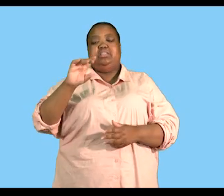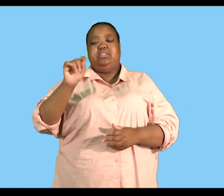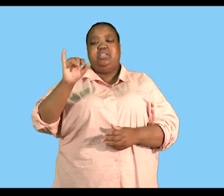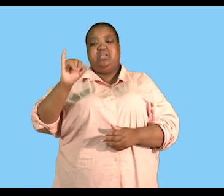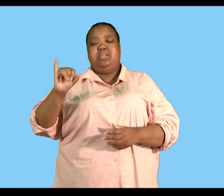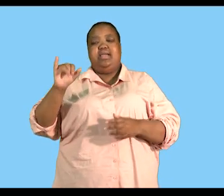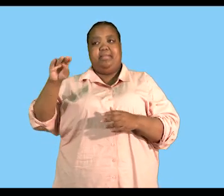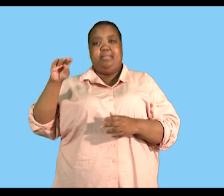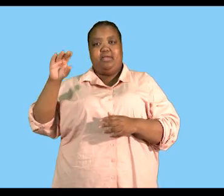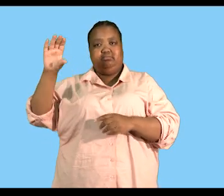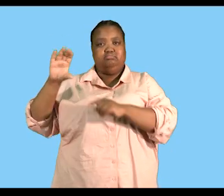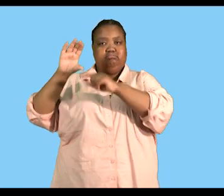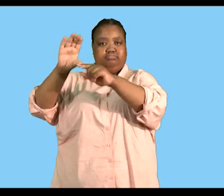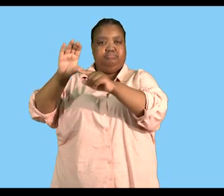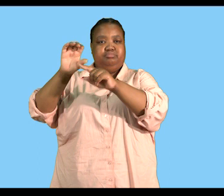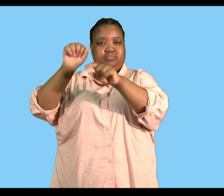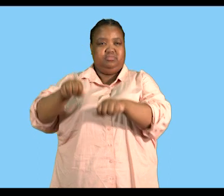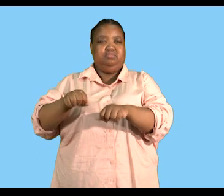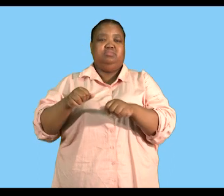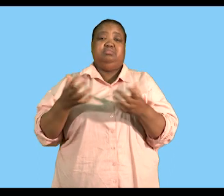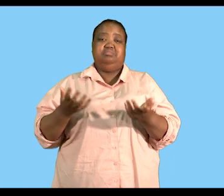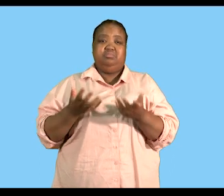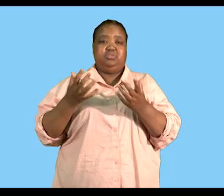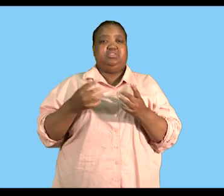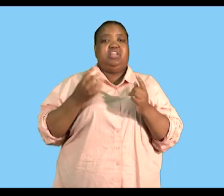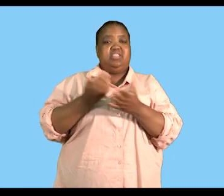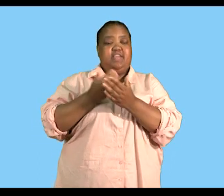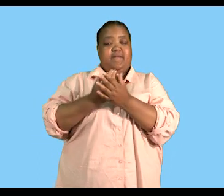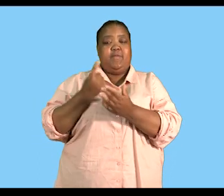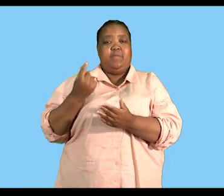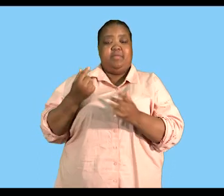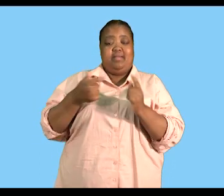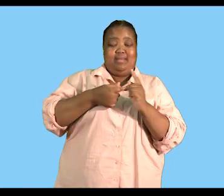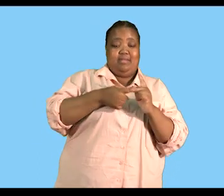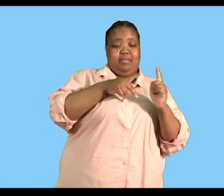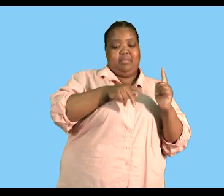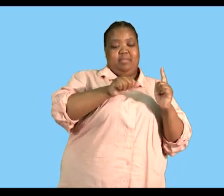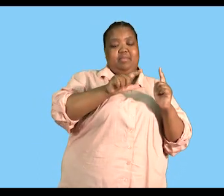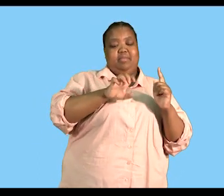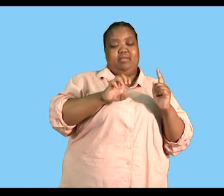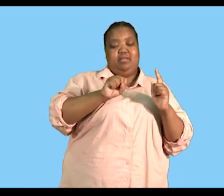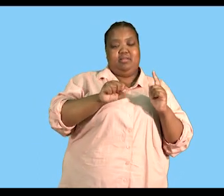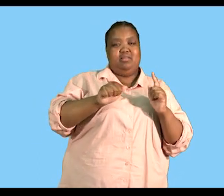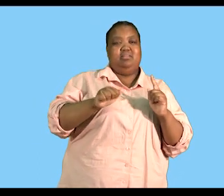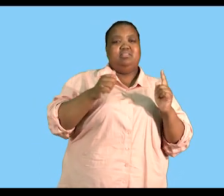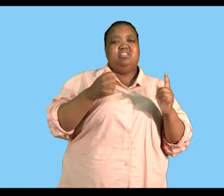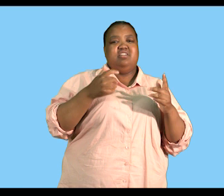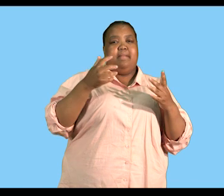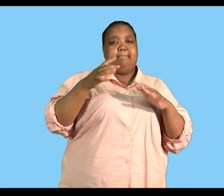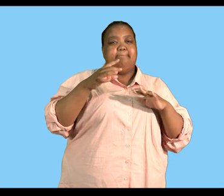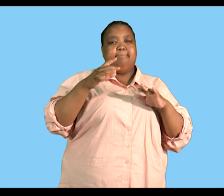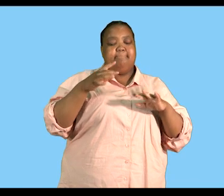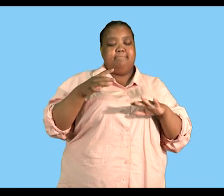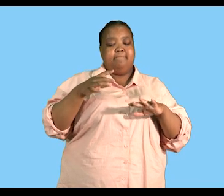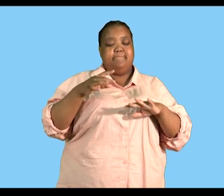time. The CTI Bank offered them interest rate of 6% per annum for a period of